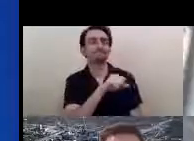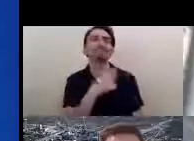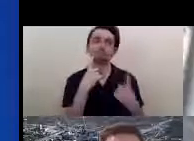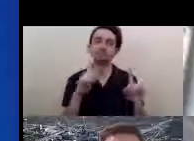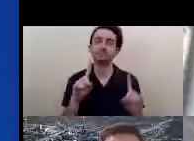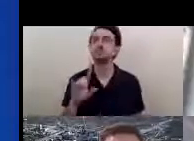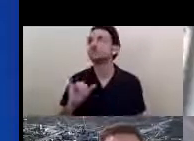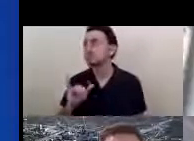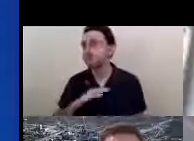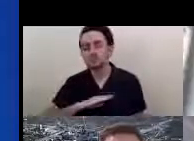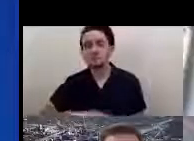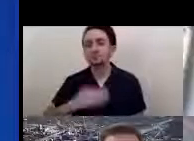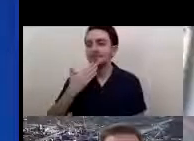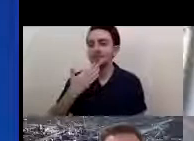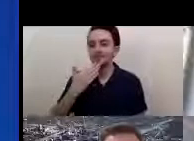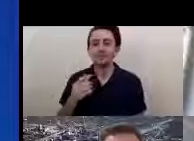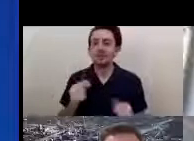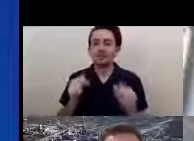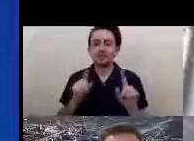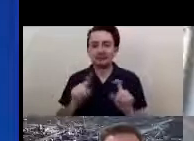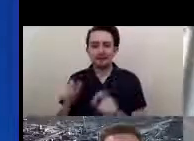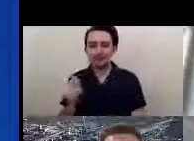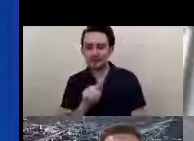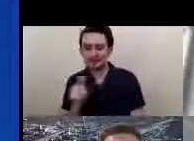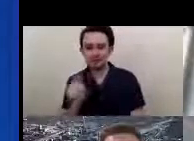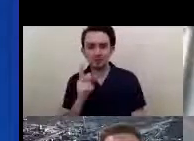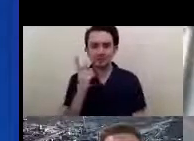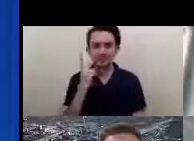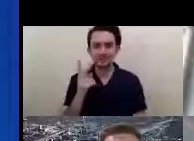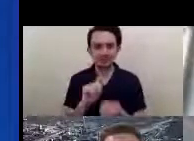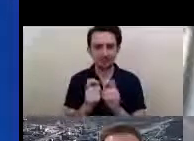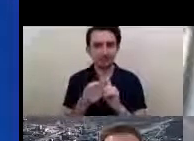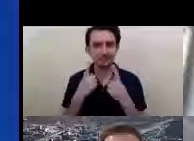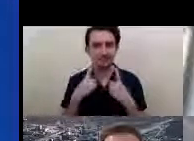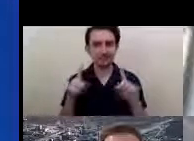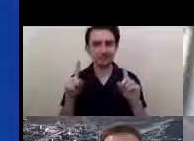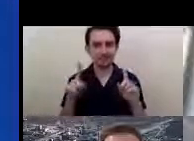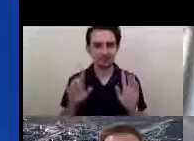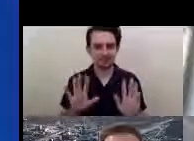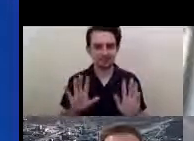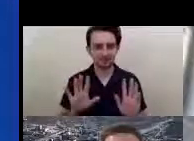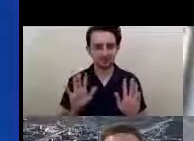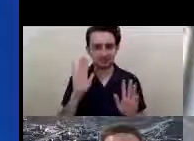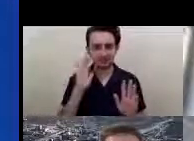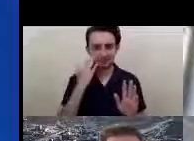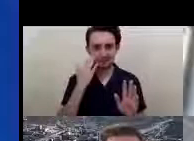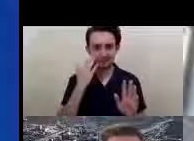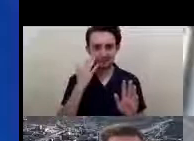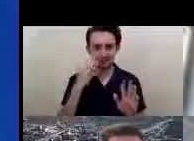when we do this, I'm going to do a quick test to see if I go back and forward if it actually changes. And does not appear to be advancing.